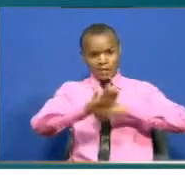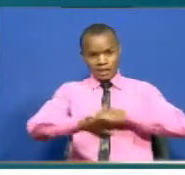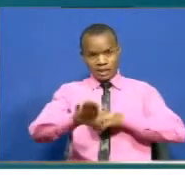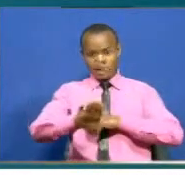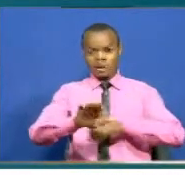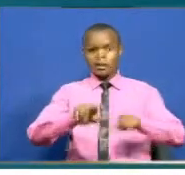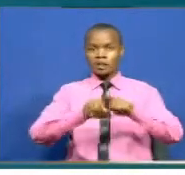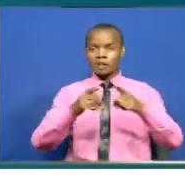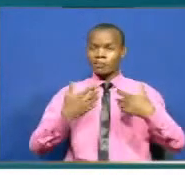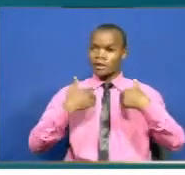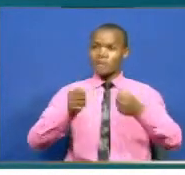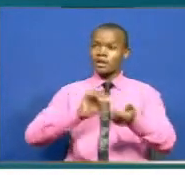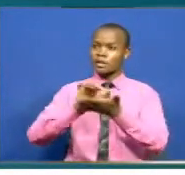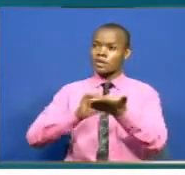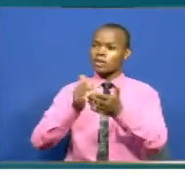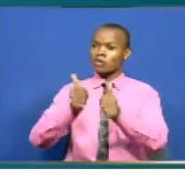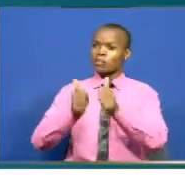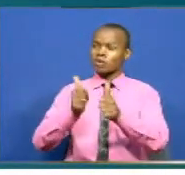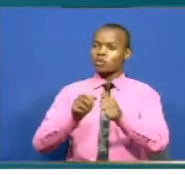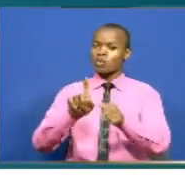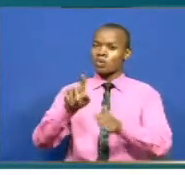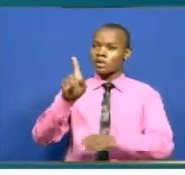health center that is 1 kilometer away,